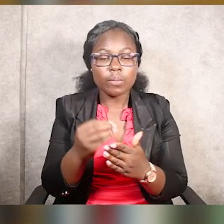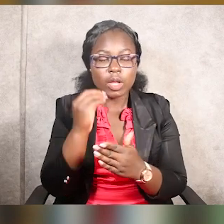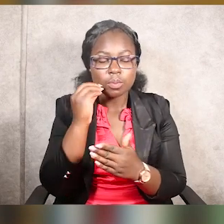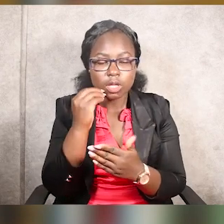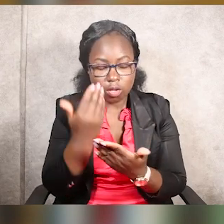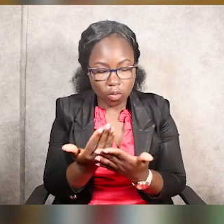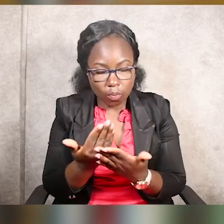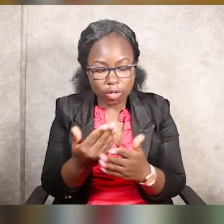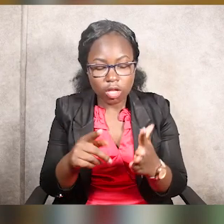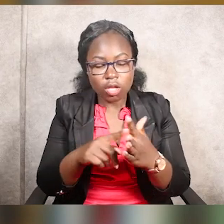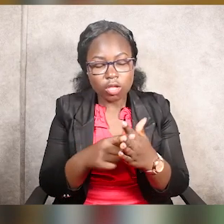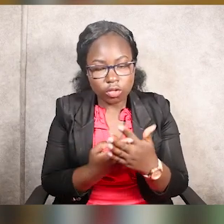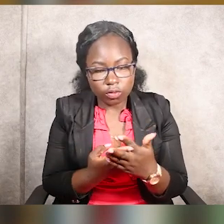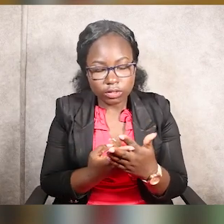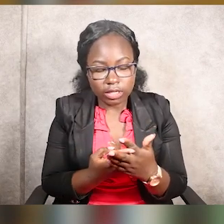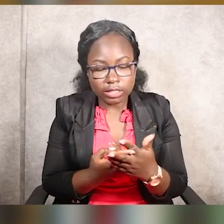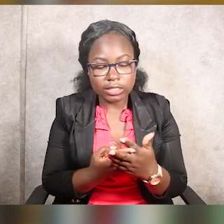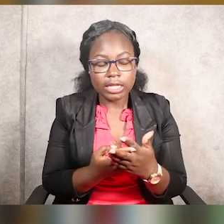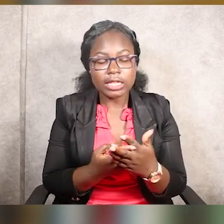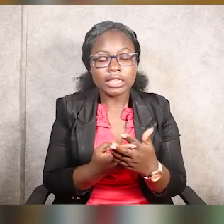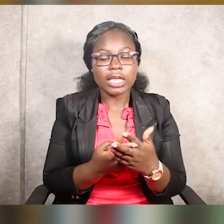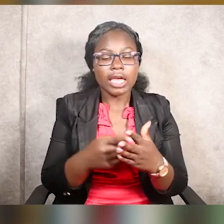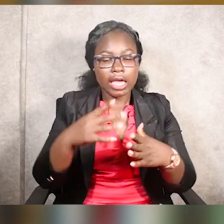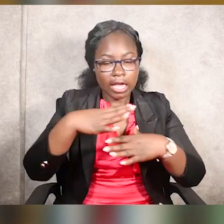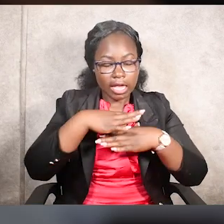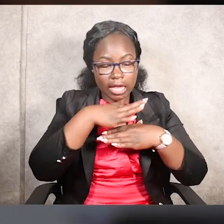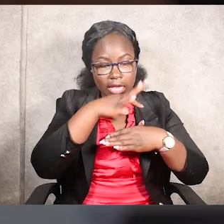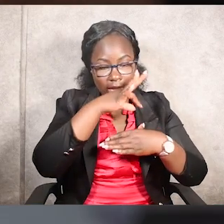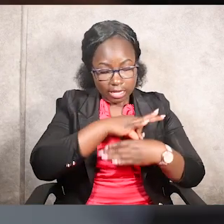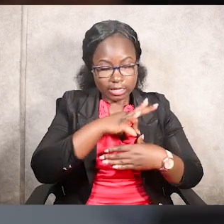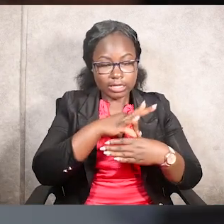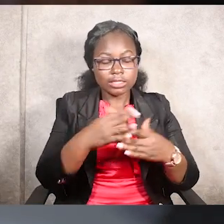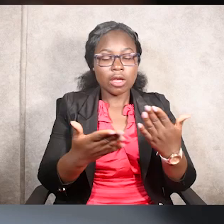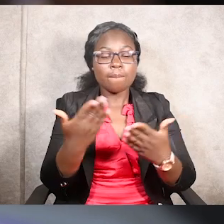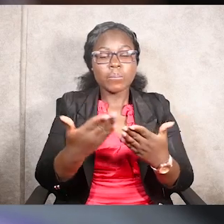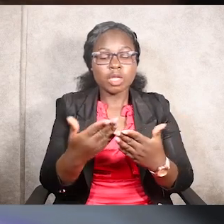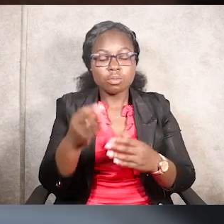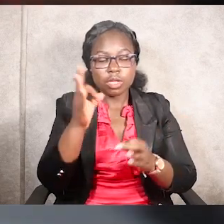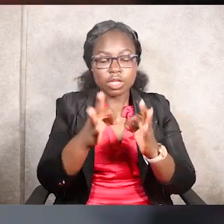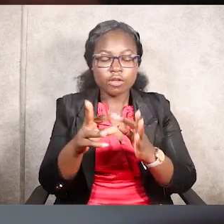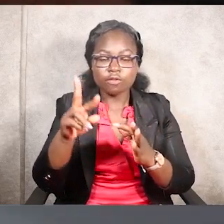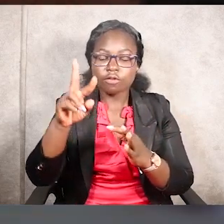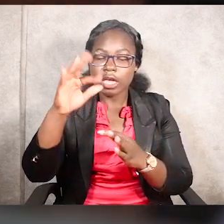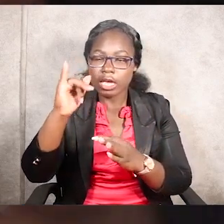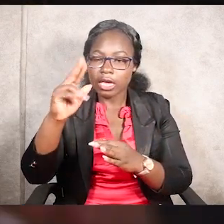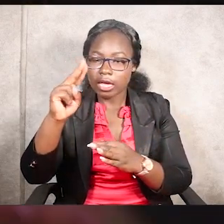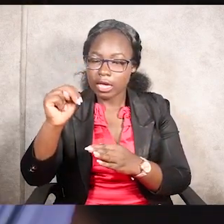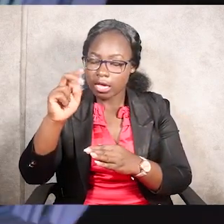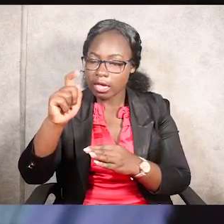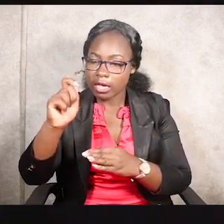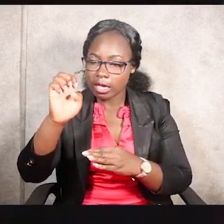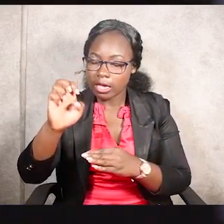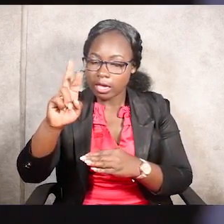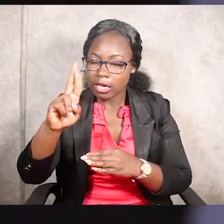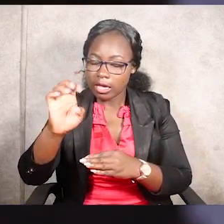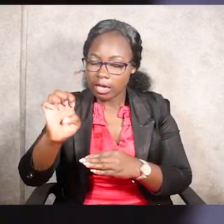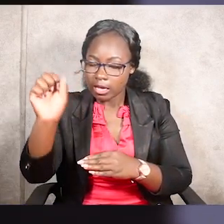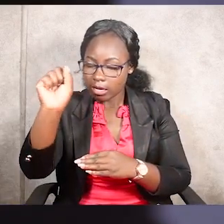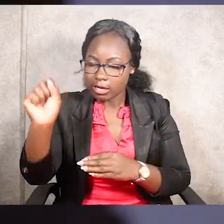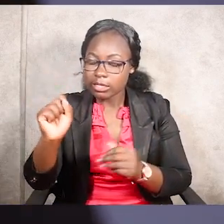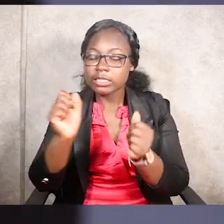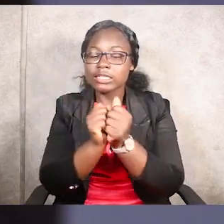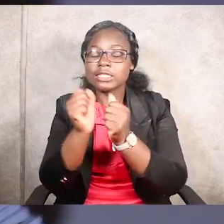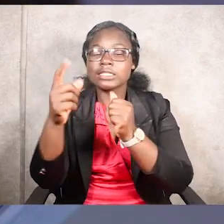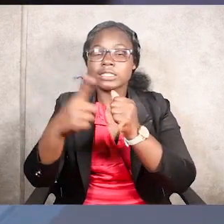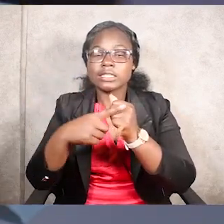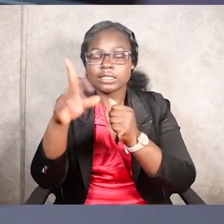factor in the rate of interest. For example, if the rate of interest is 16% and your business